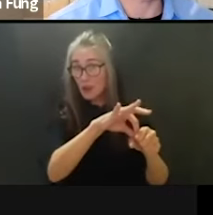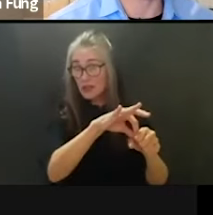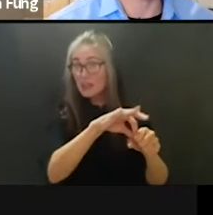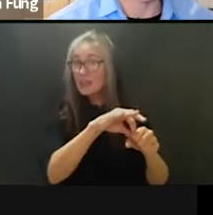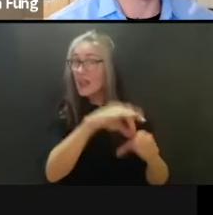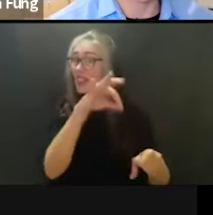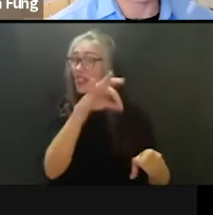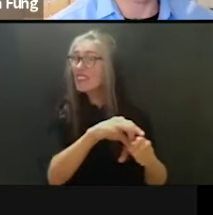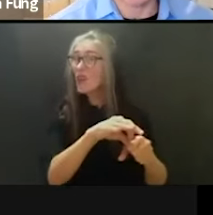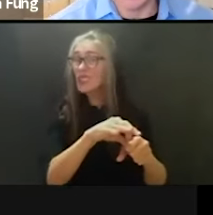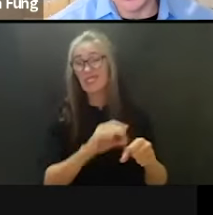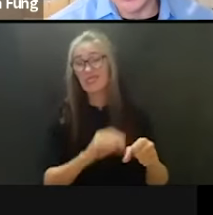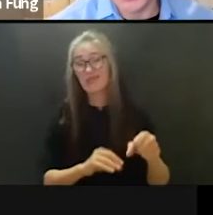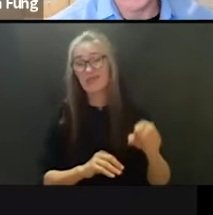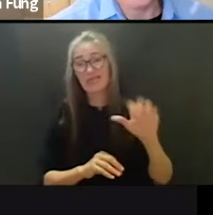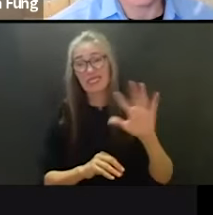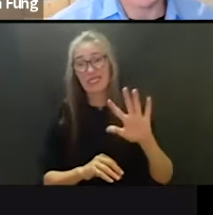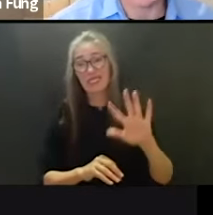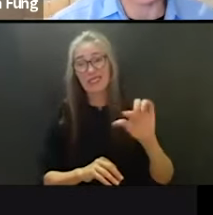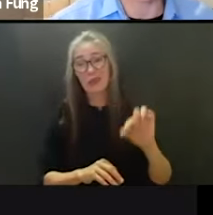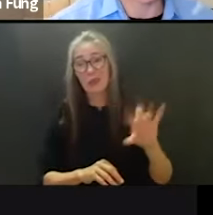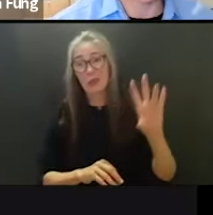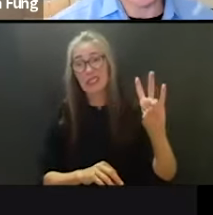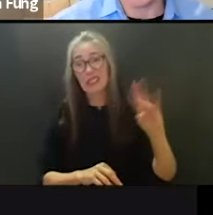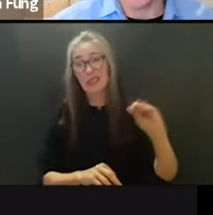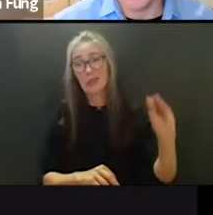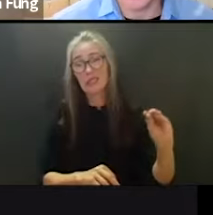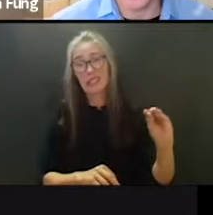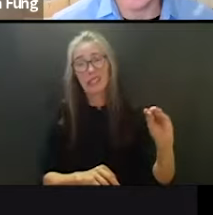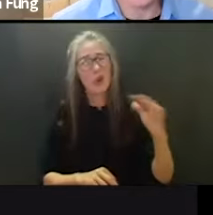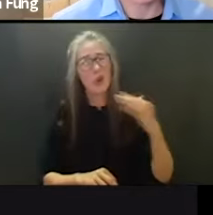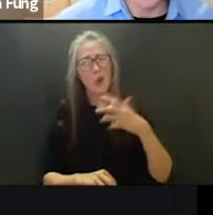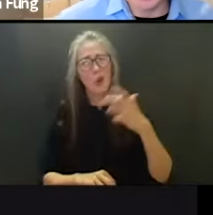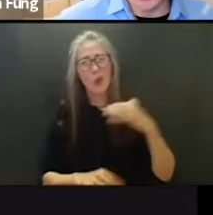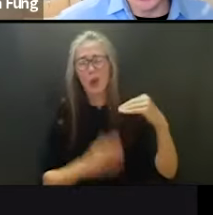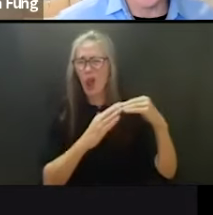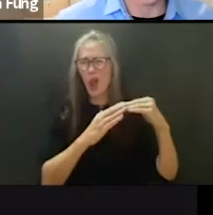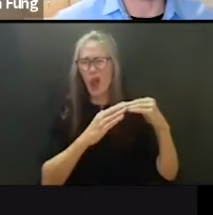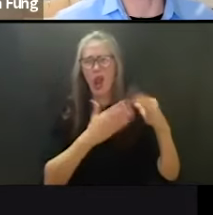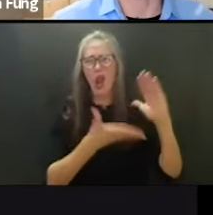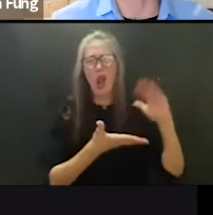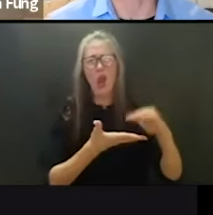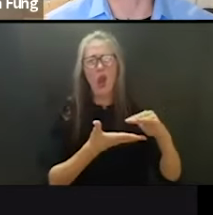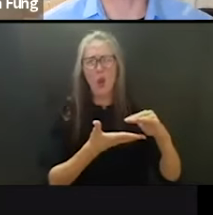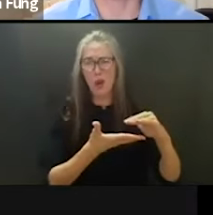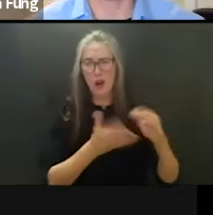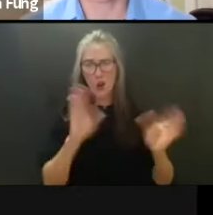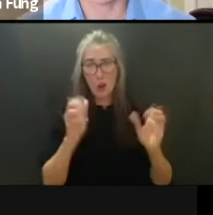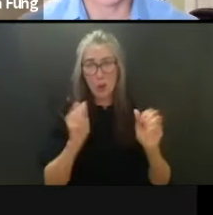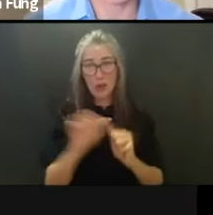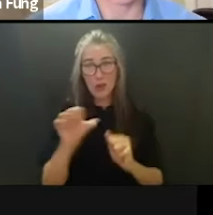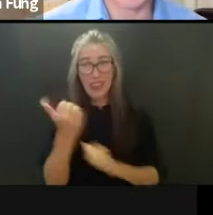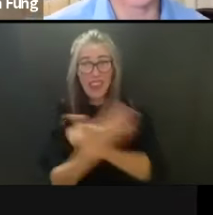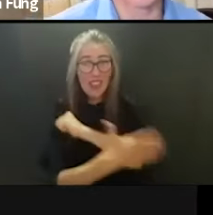voting age population in the United States voted in that general election. This is very low